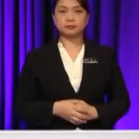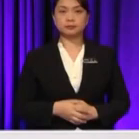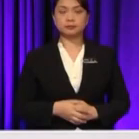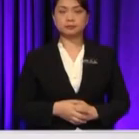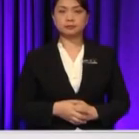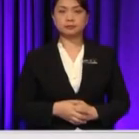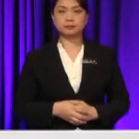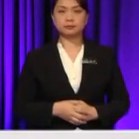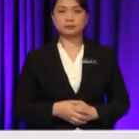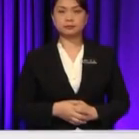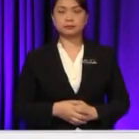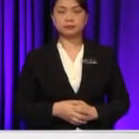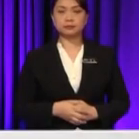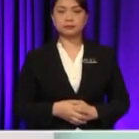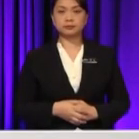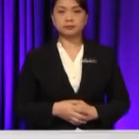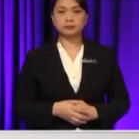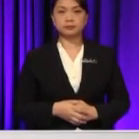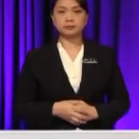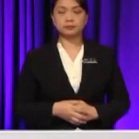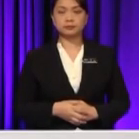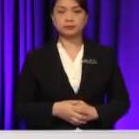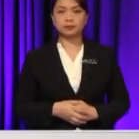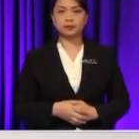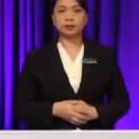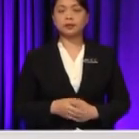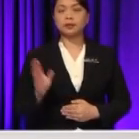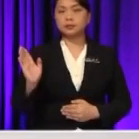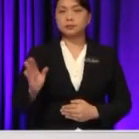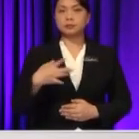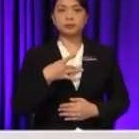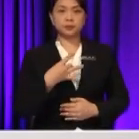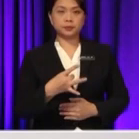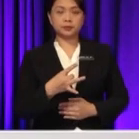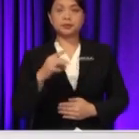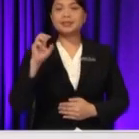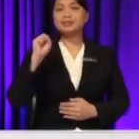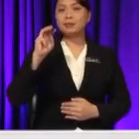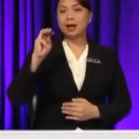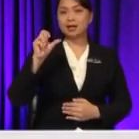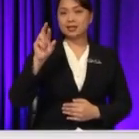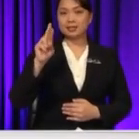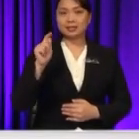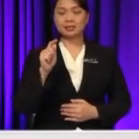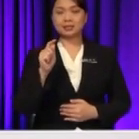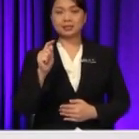or casual clothes most of the time? I prefer to smart clothes because I love to